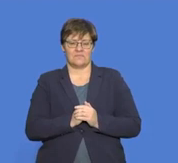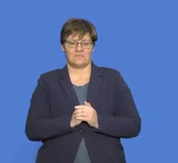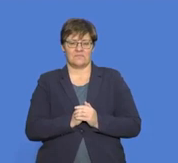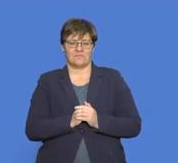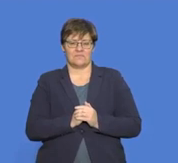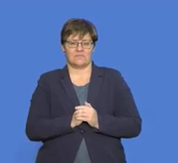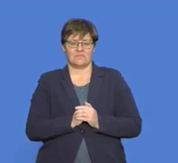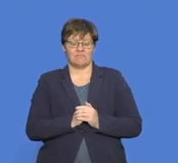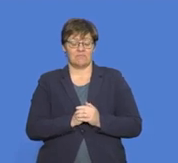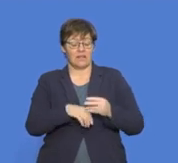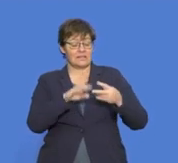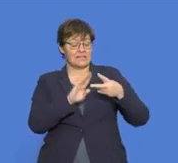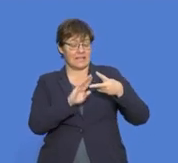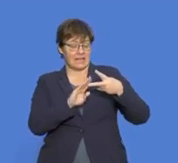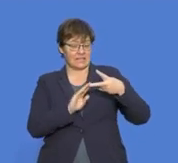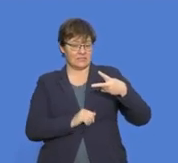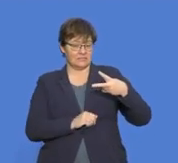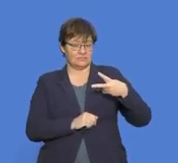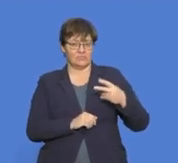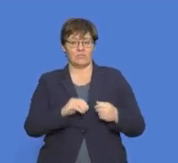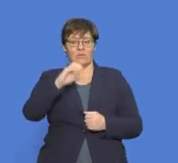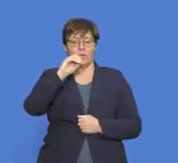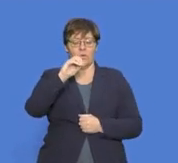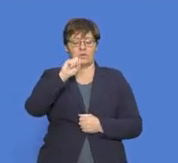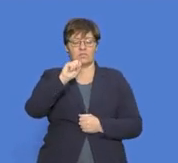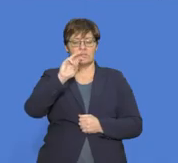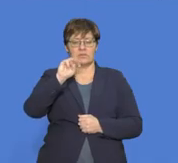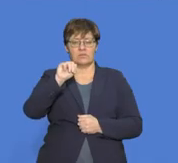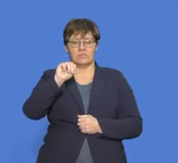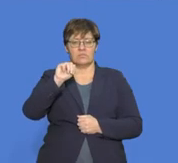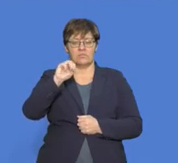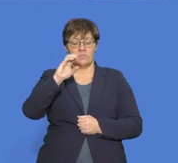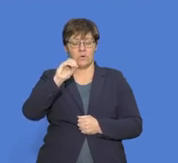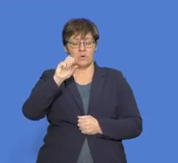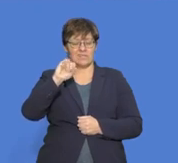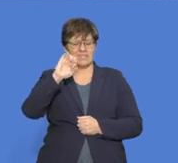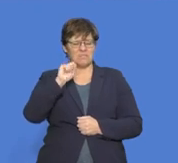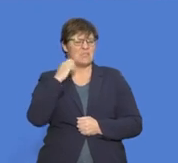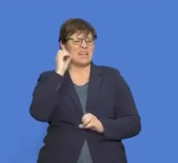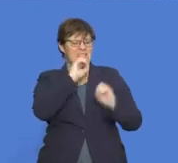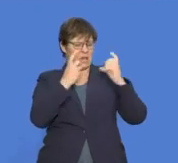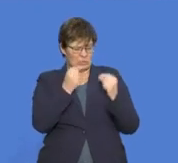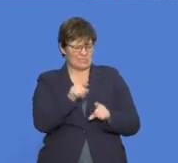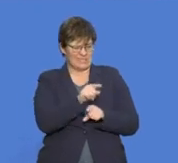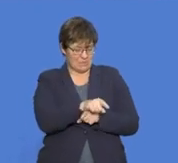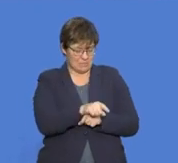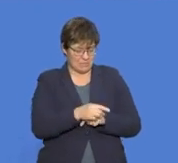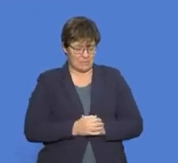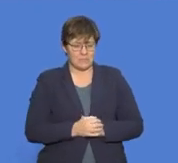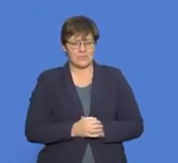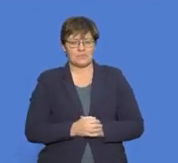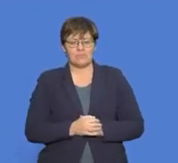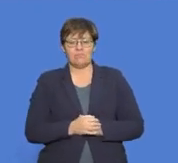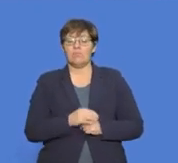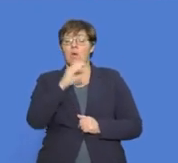The next one, which you should have done earlier on when you did the cell, is a process called osmosis. And